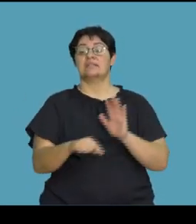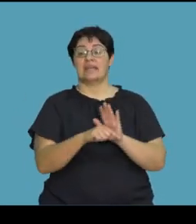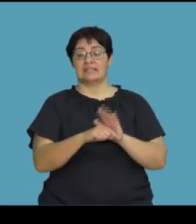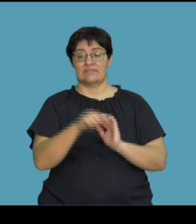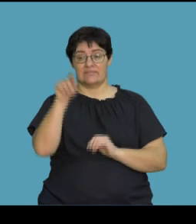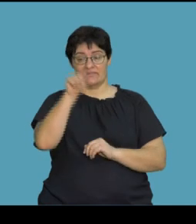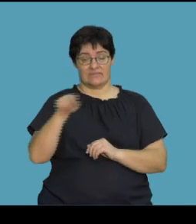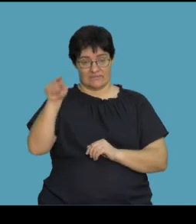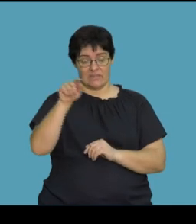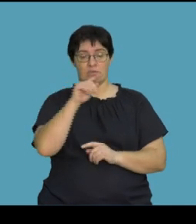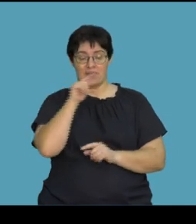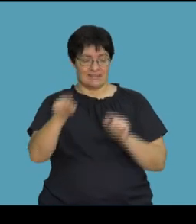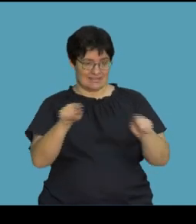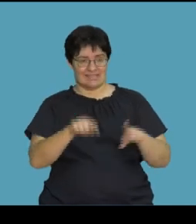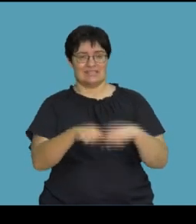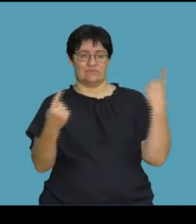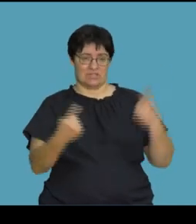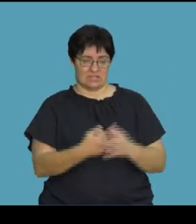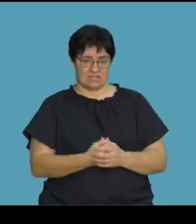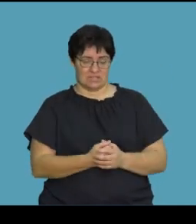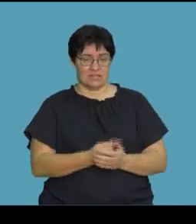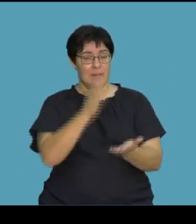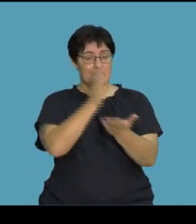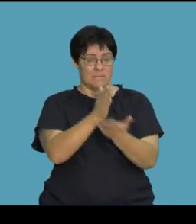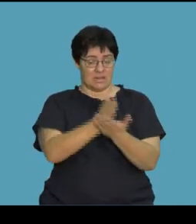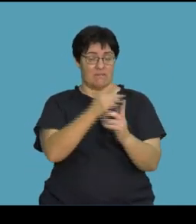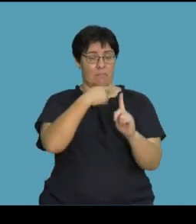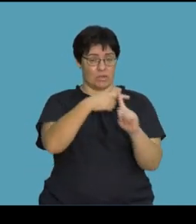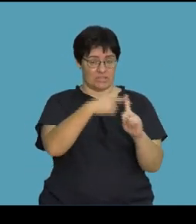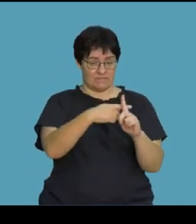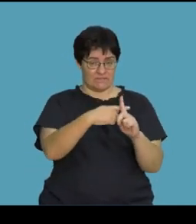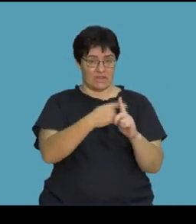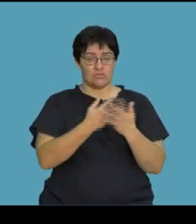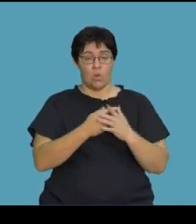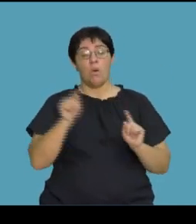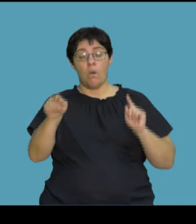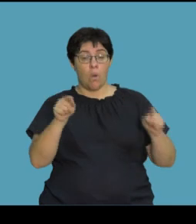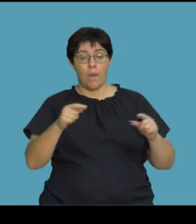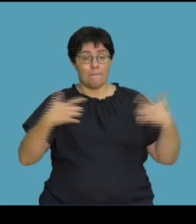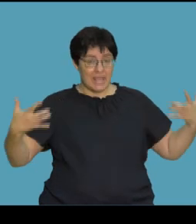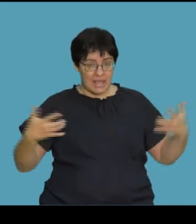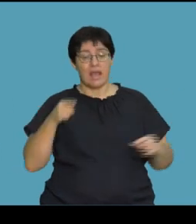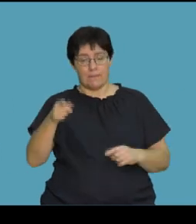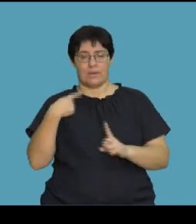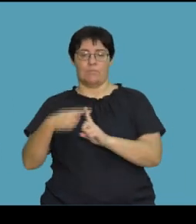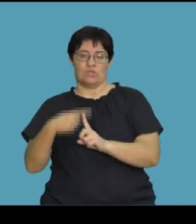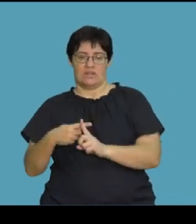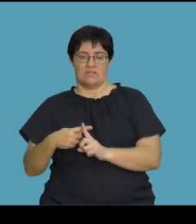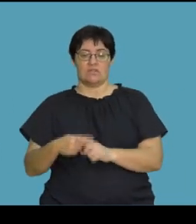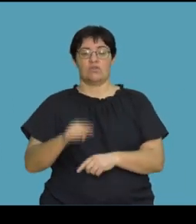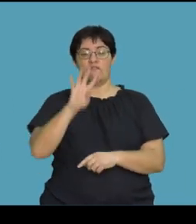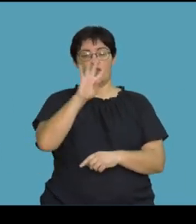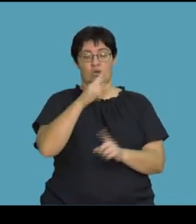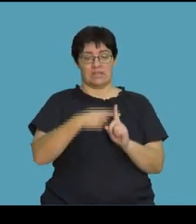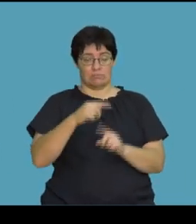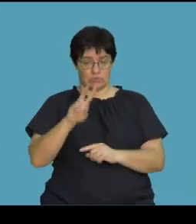means my 2 signs must be different. Middle term is positive, therefore the bigger factor gets a positive. So